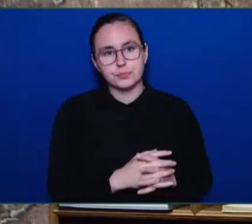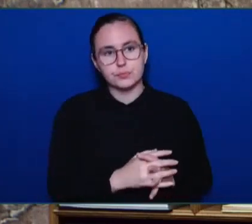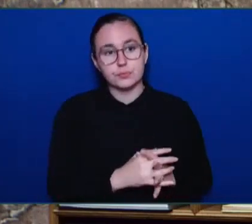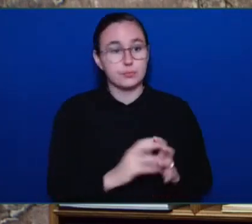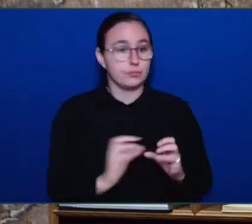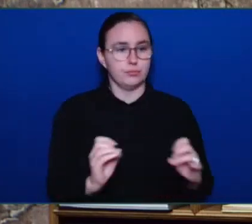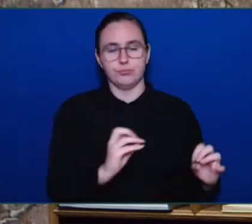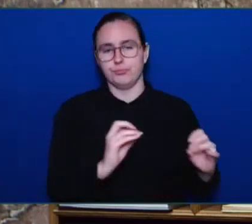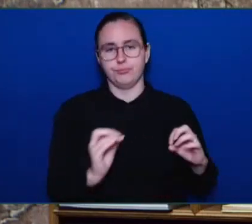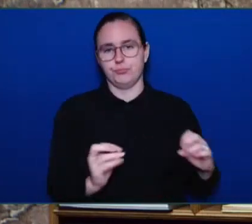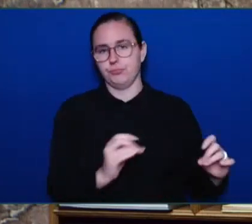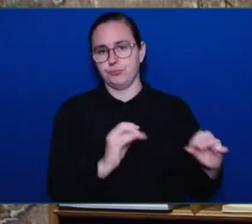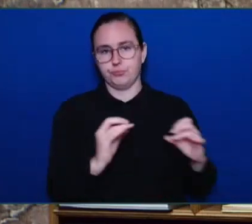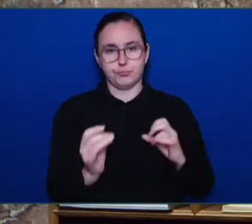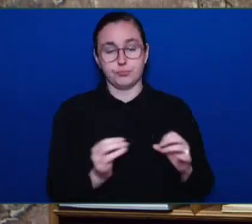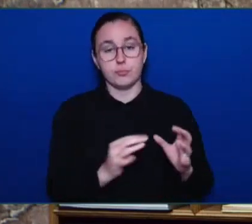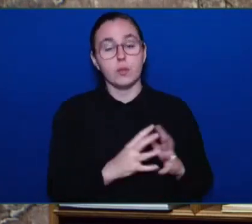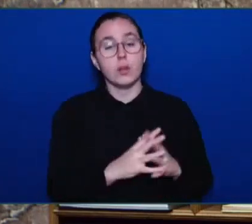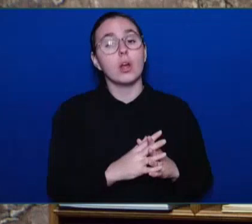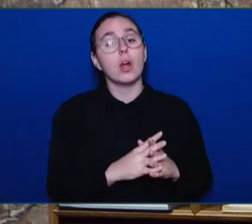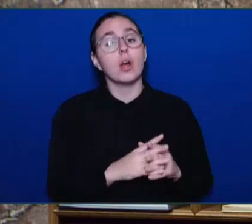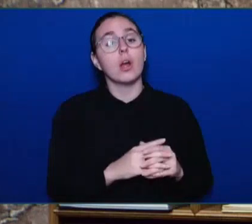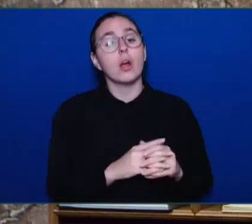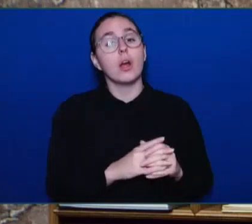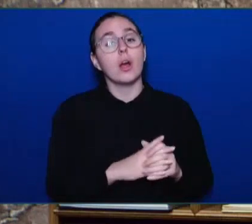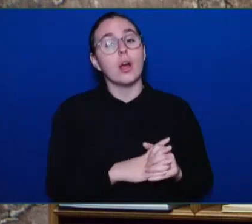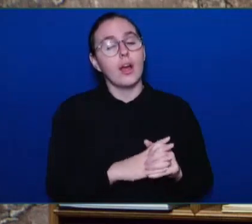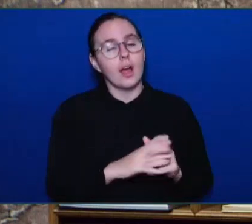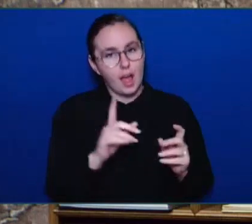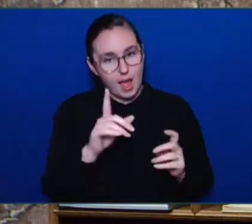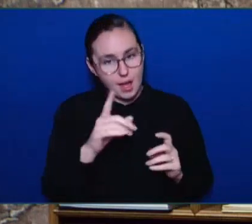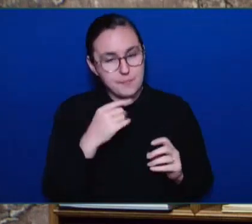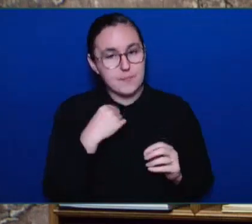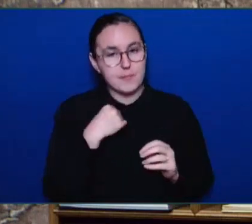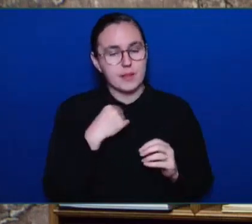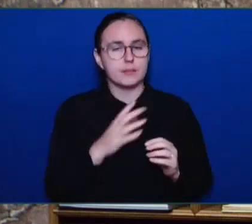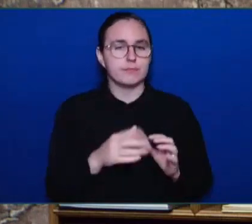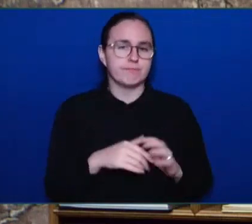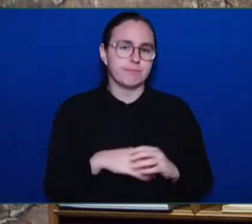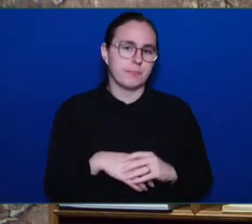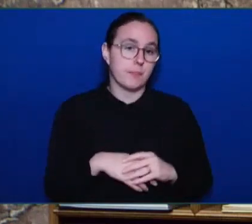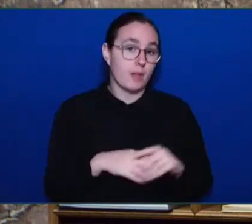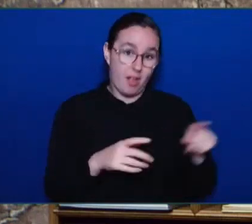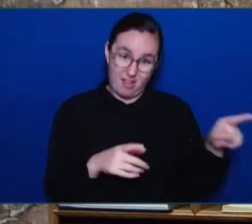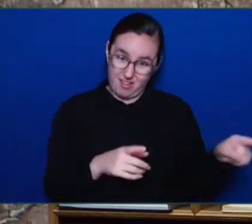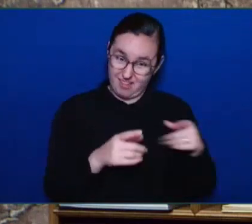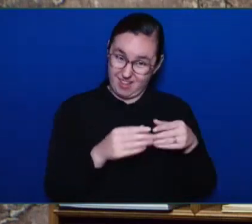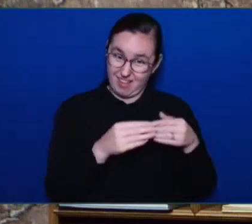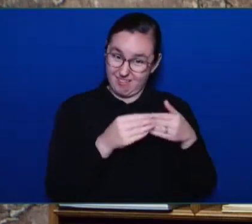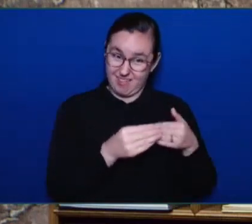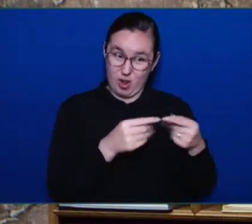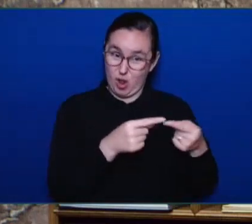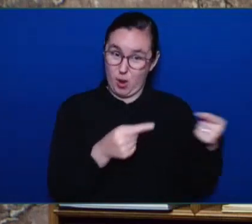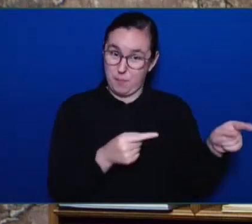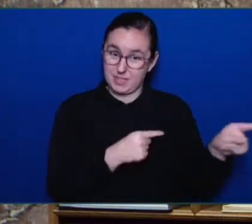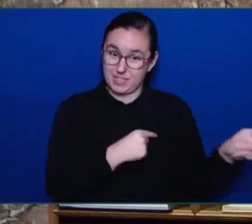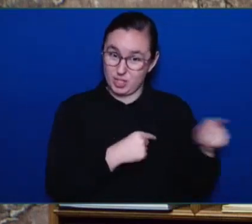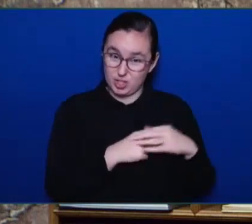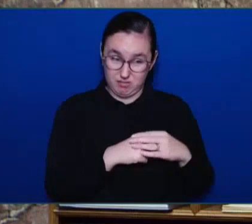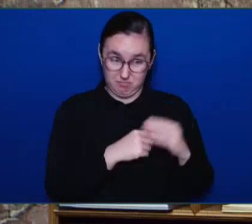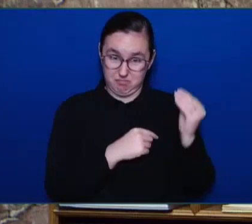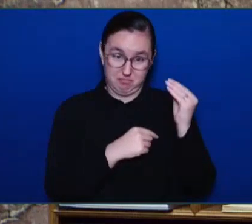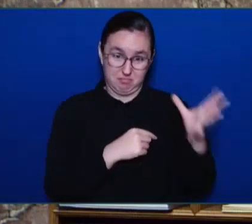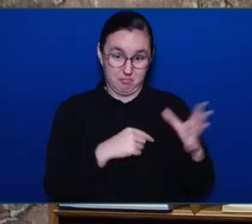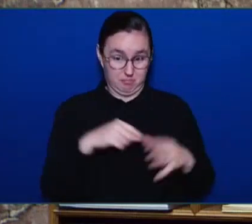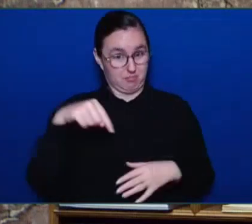for the leaderless opposition, this side of the House, Honourable Speaker, will continue to make investments in